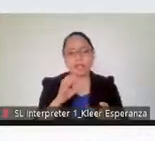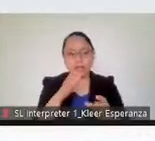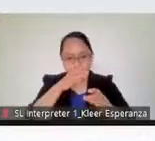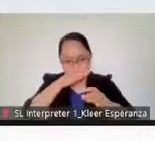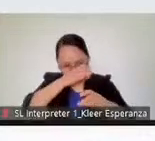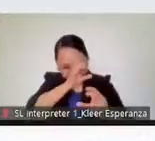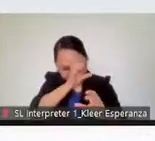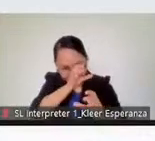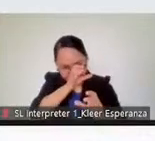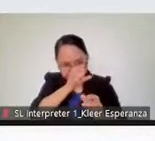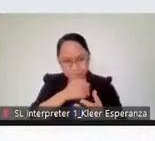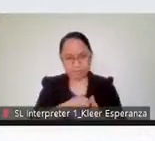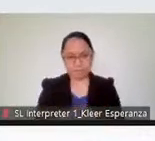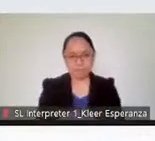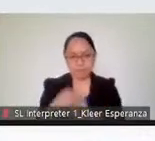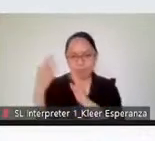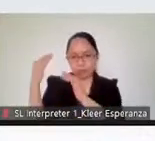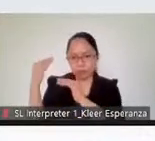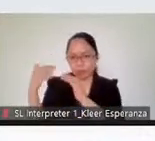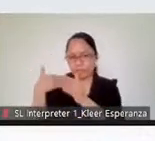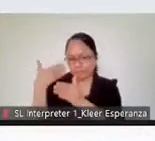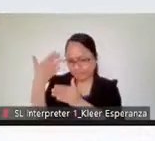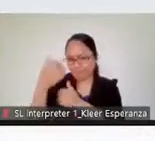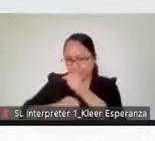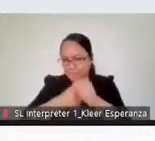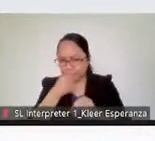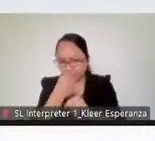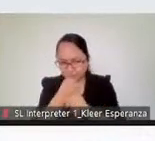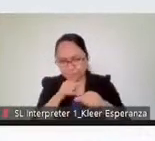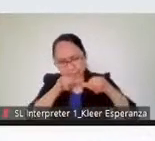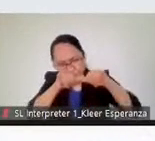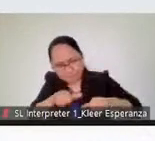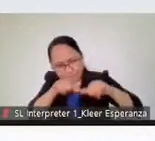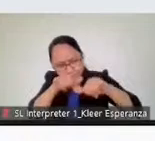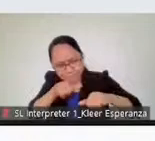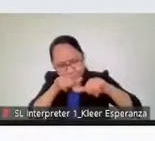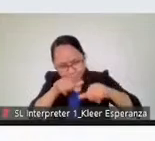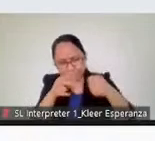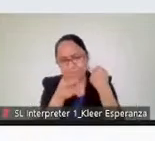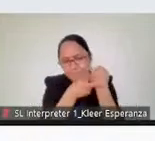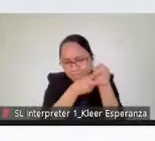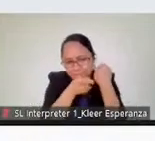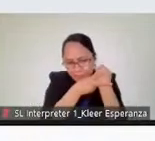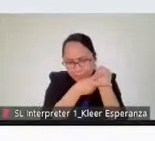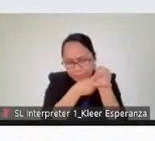Museum of Natural History after its preventive maintenance, hopefully next year.